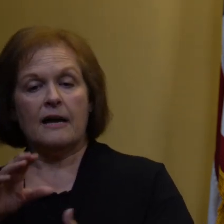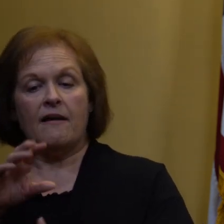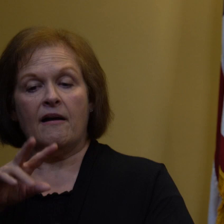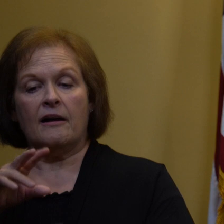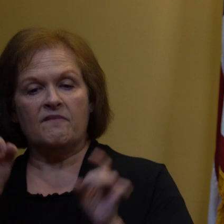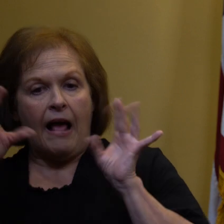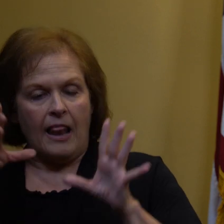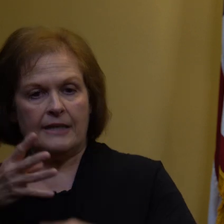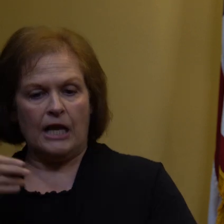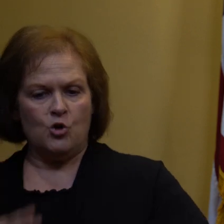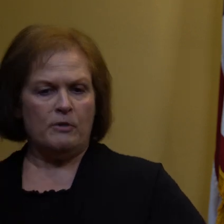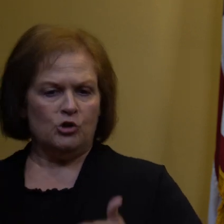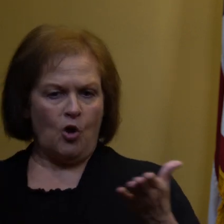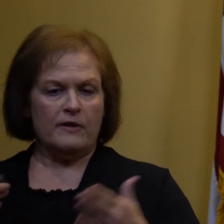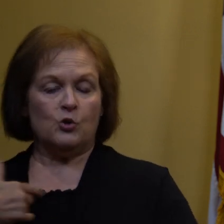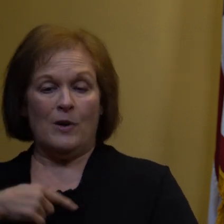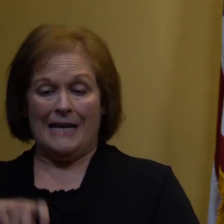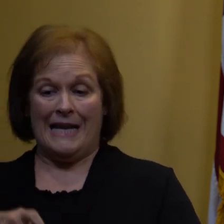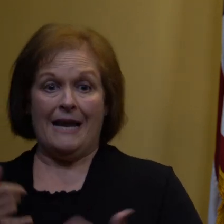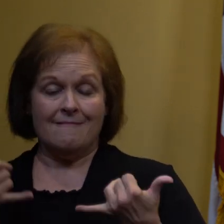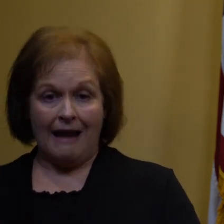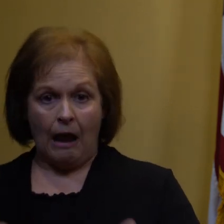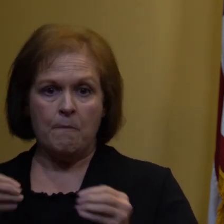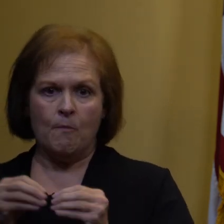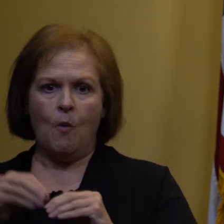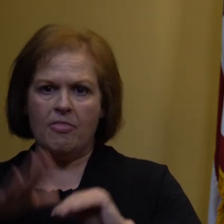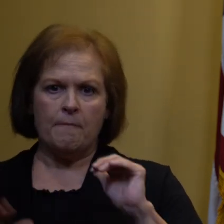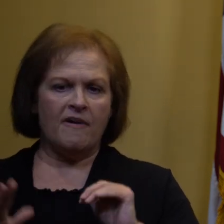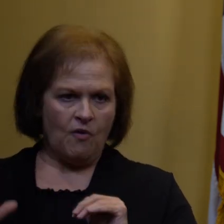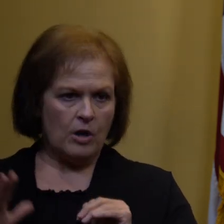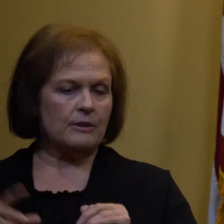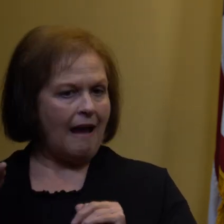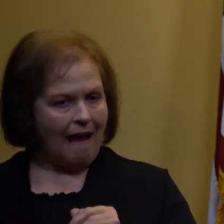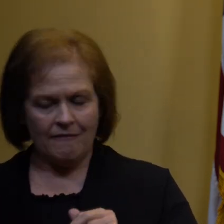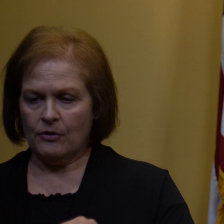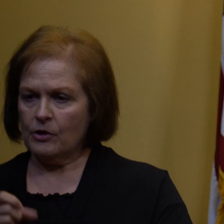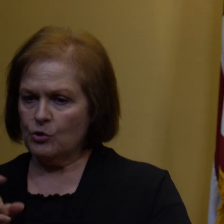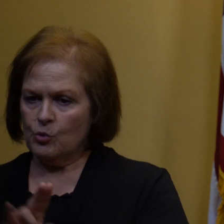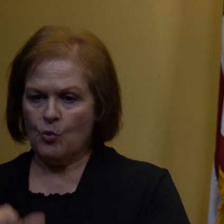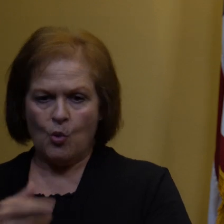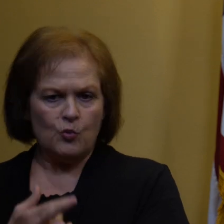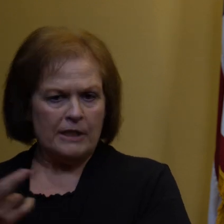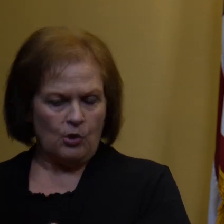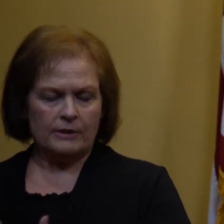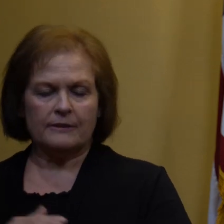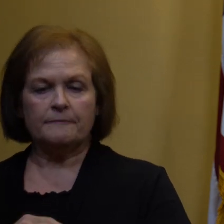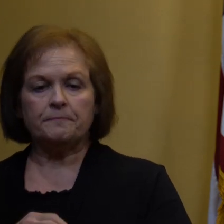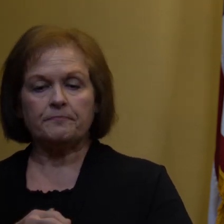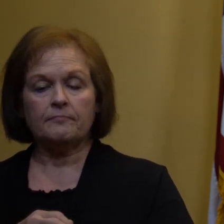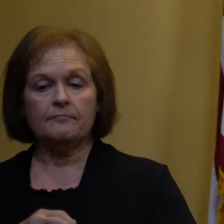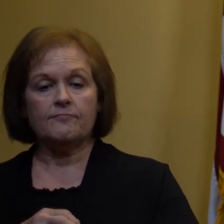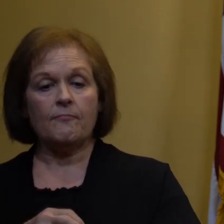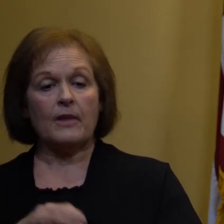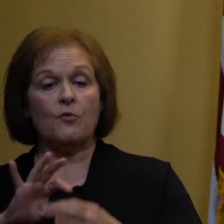services. We need it now more than ever, putting these resources to work. Even